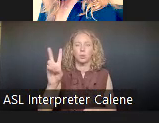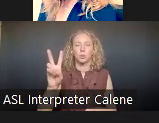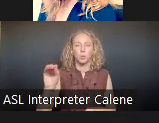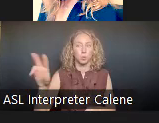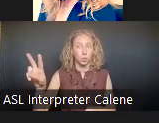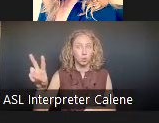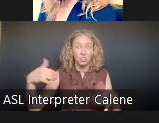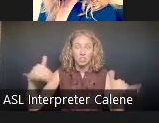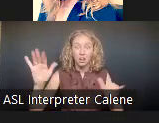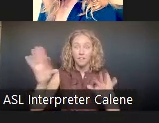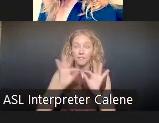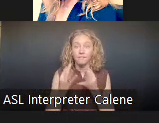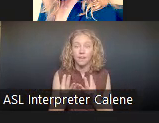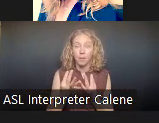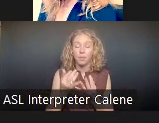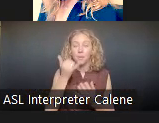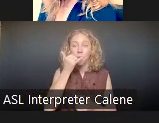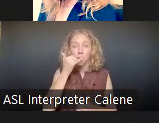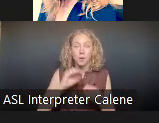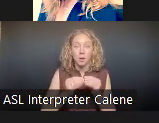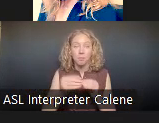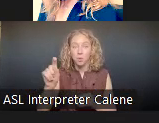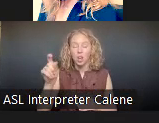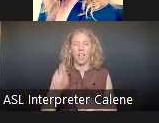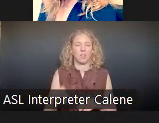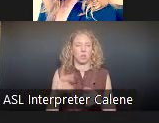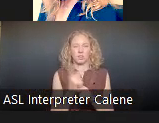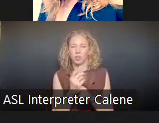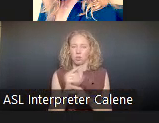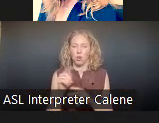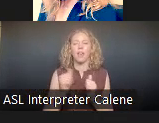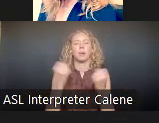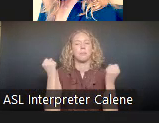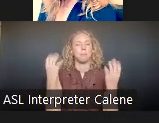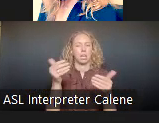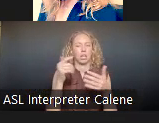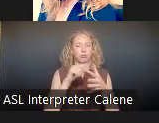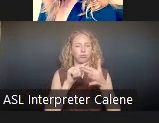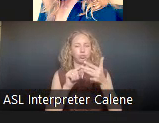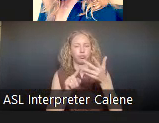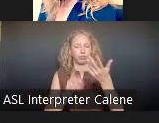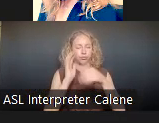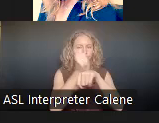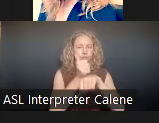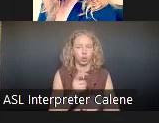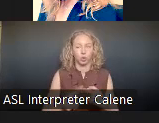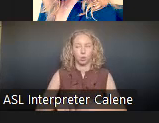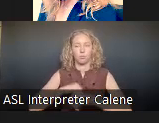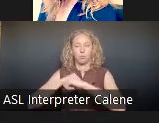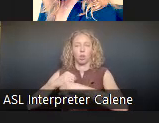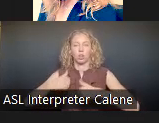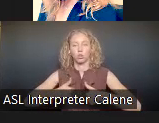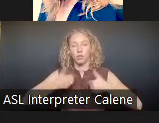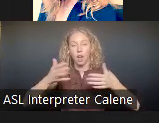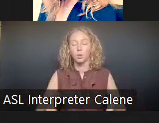line still? We have to navigate that. We have a lot of procedures in place to protect survivors, and so we